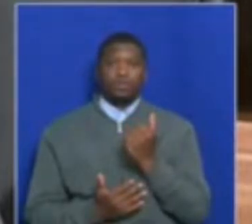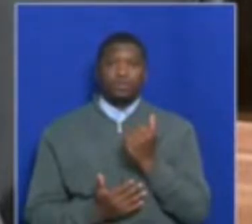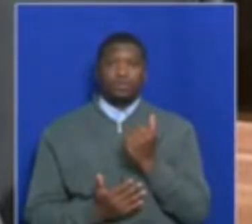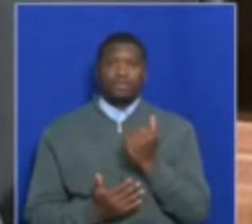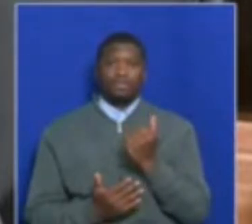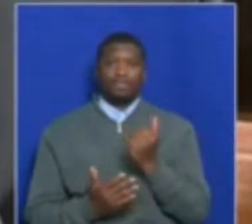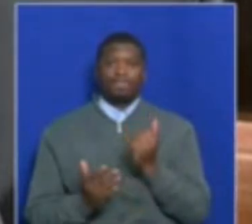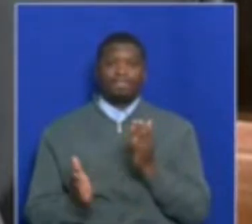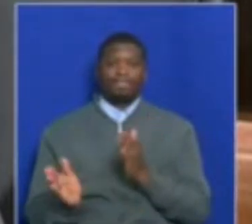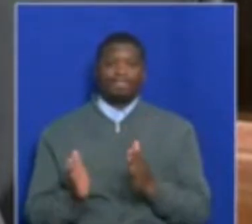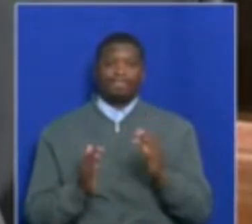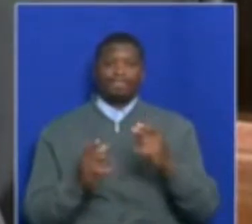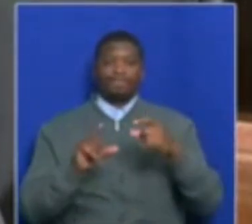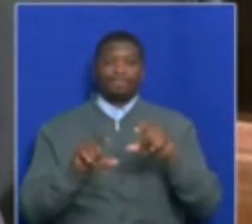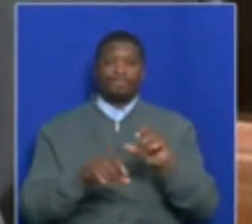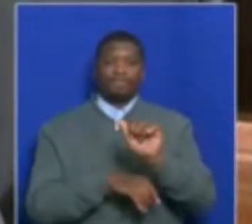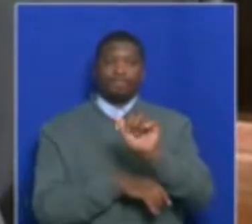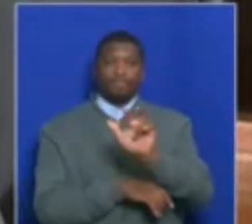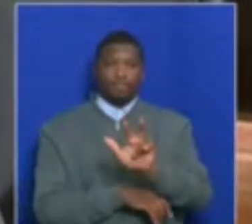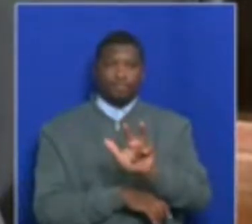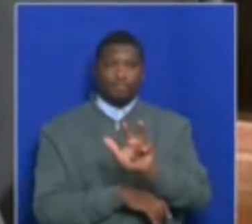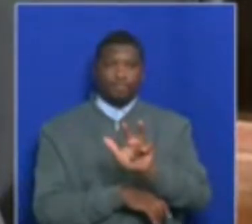68?